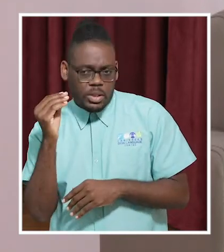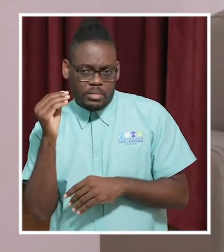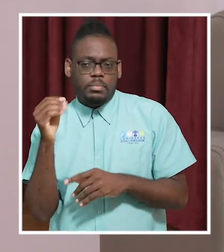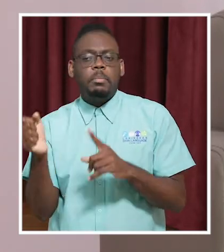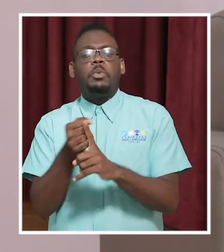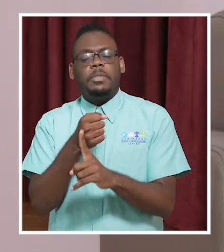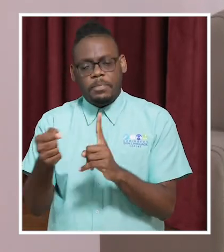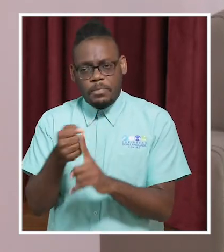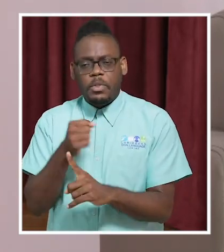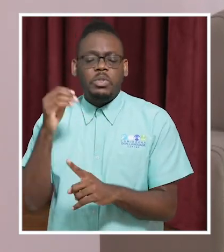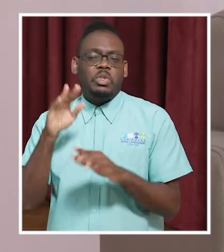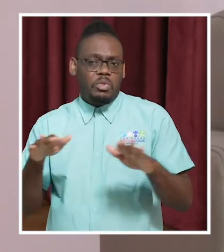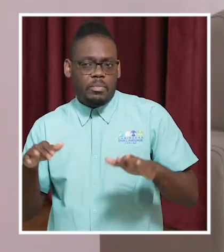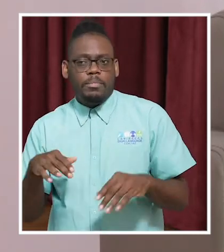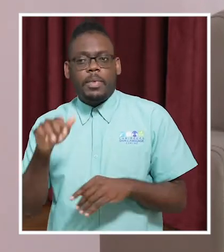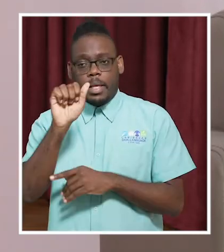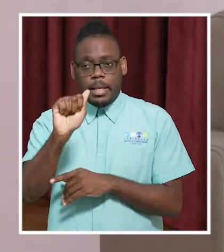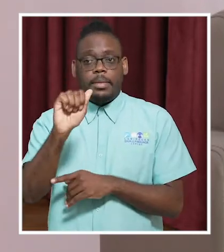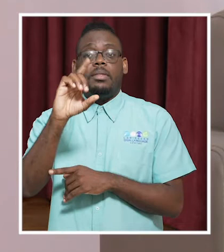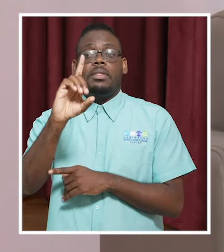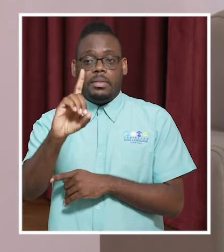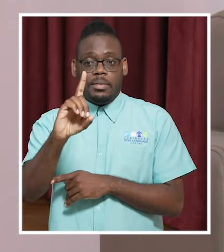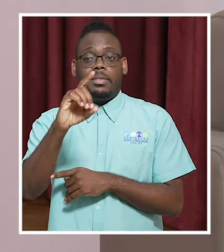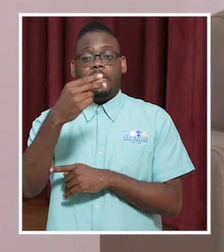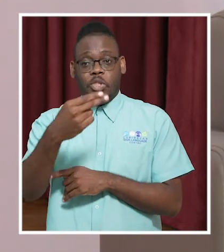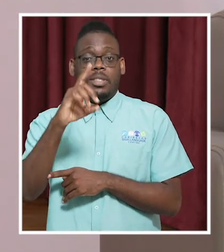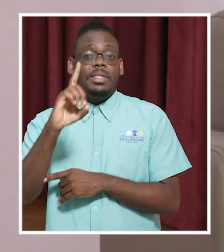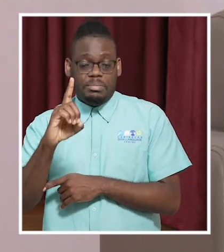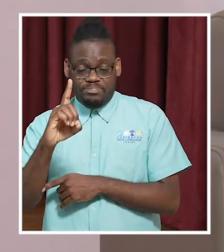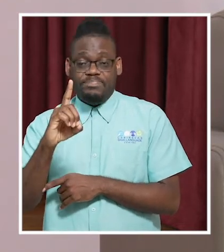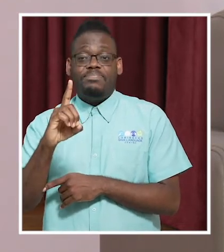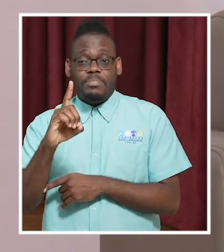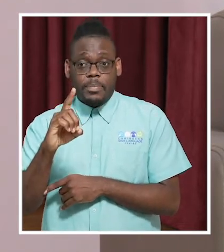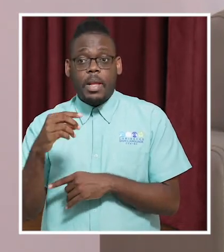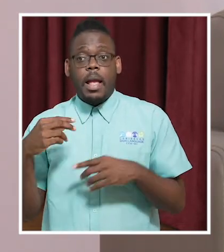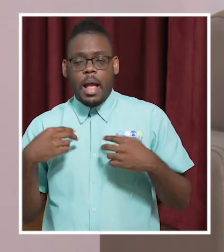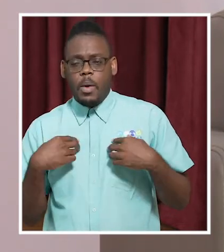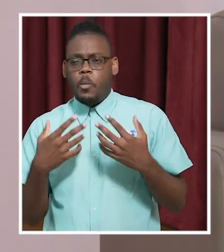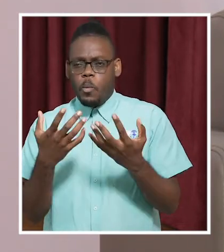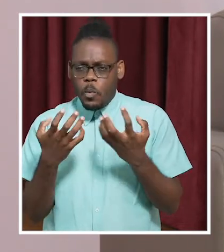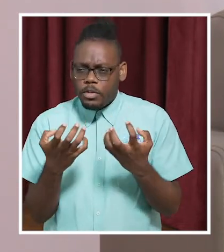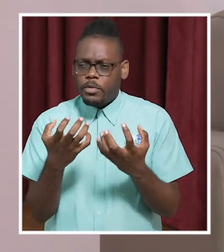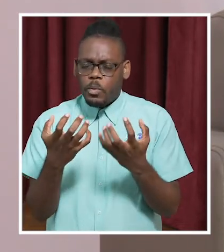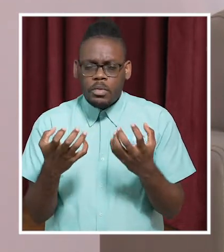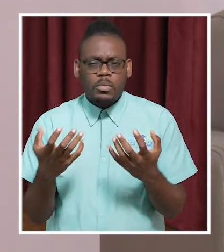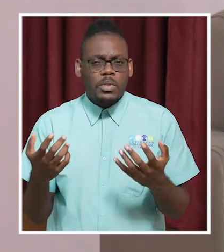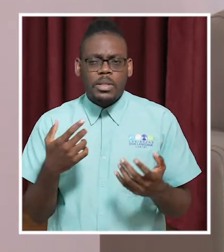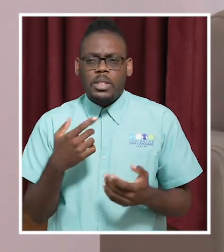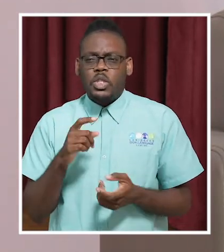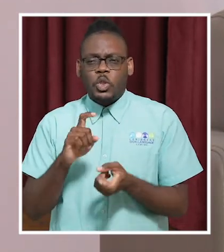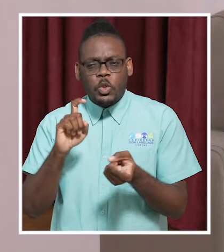deficit hyperactivity disorder. And I want to let us start changing the language. It is not